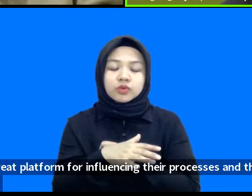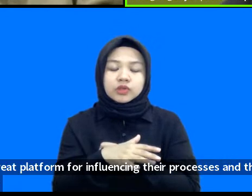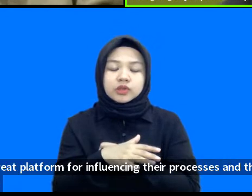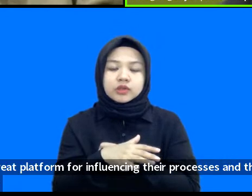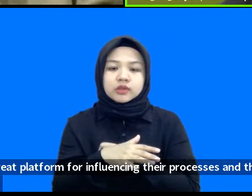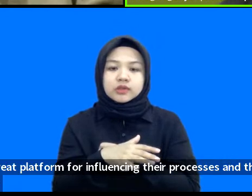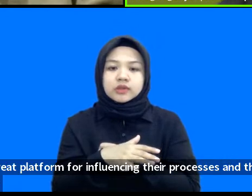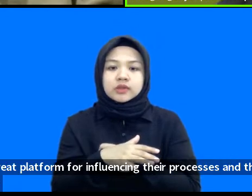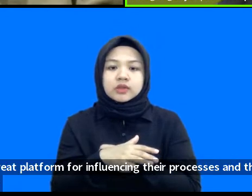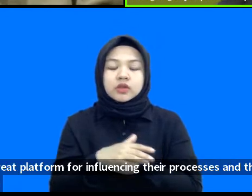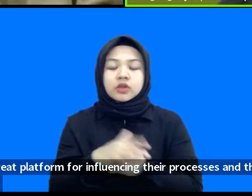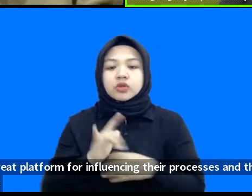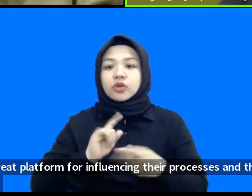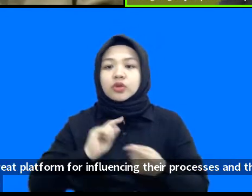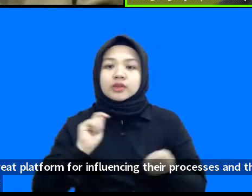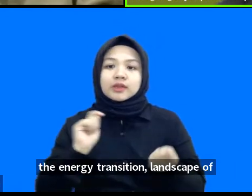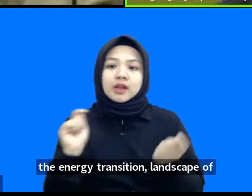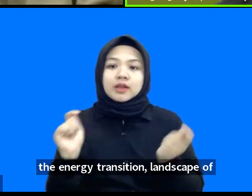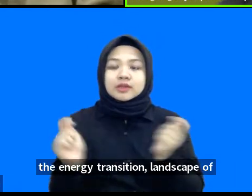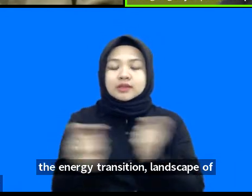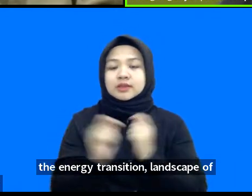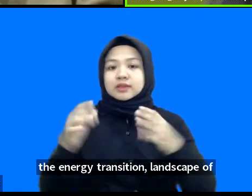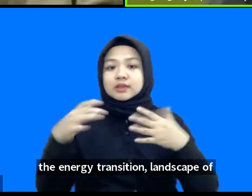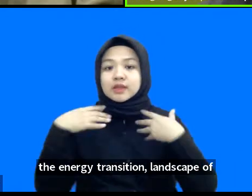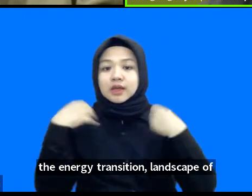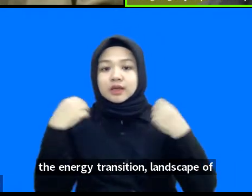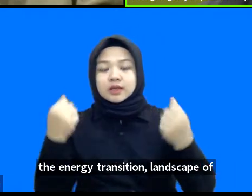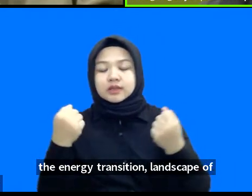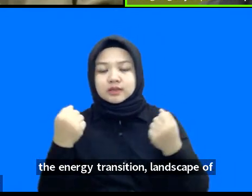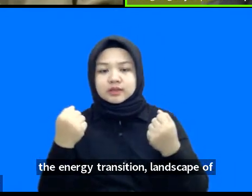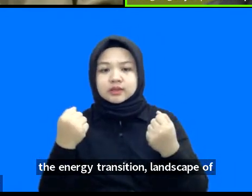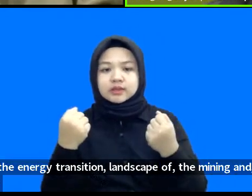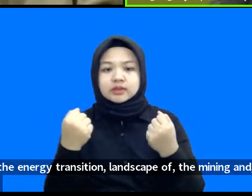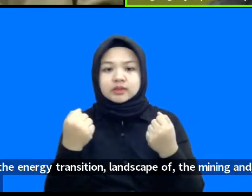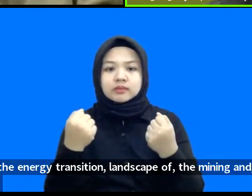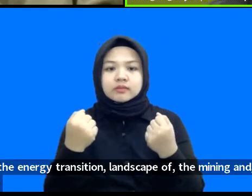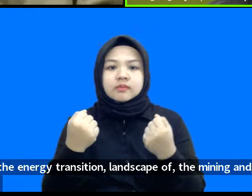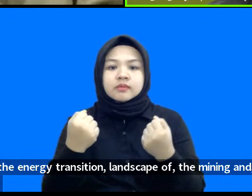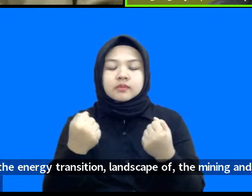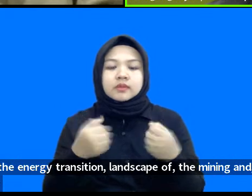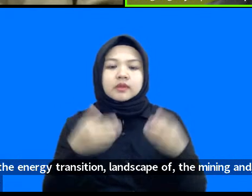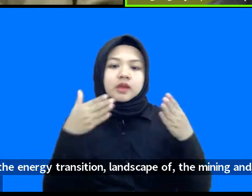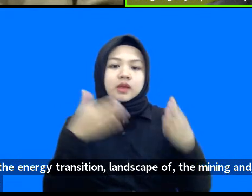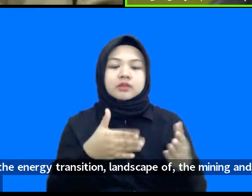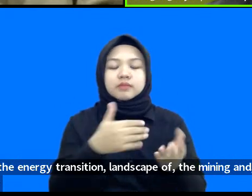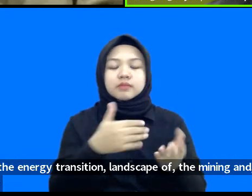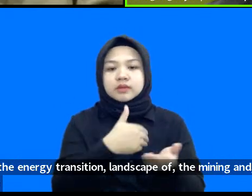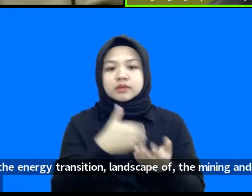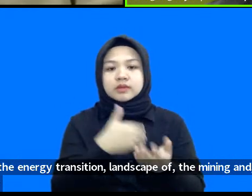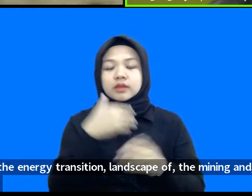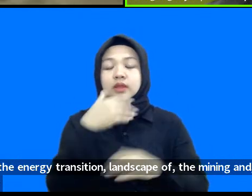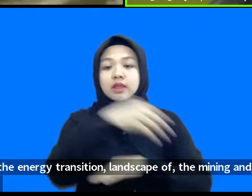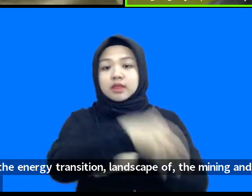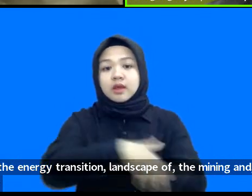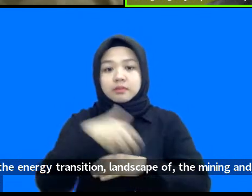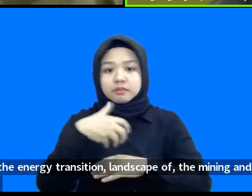transition landscape of the mining and extractive industry sector.